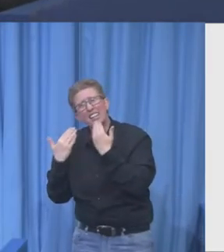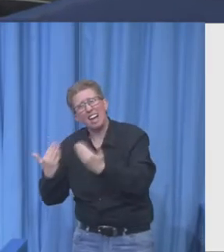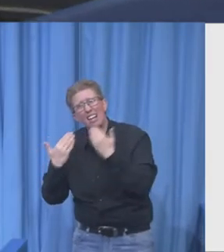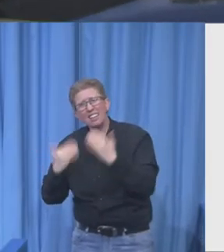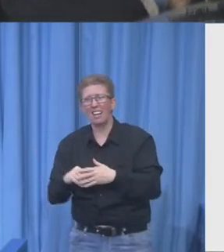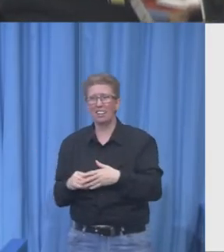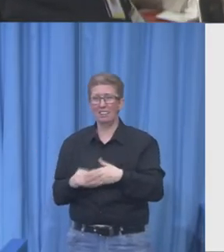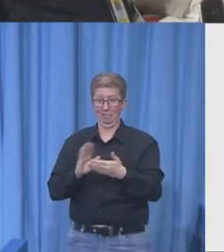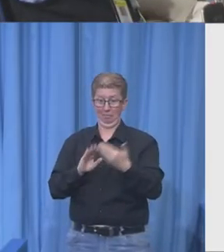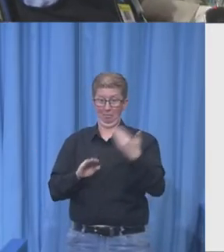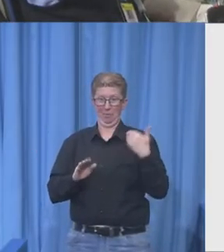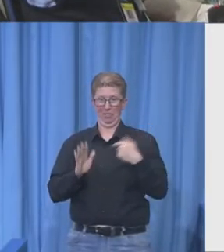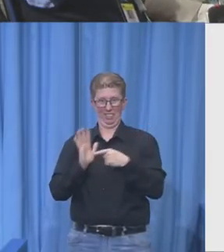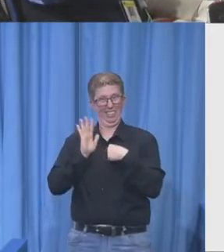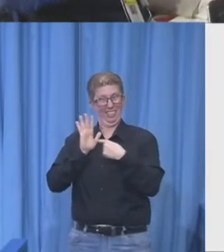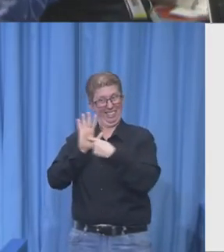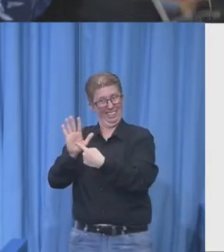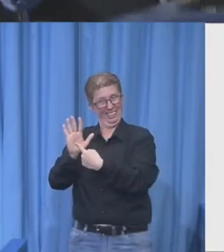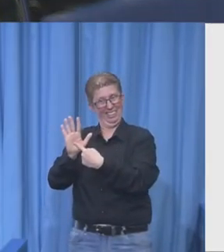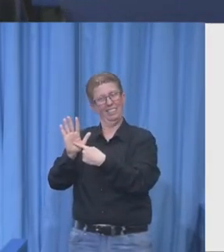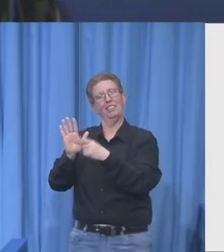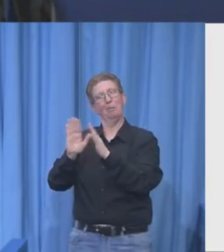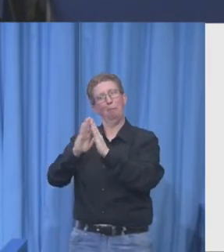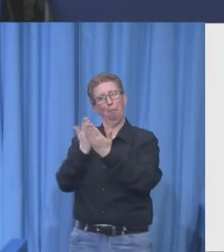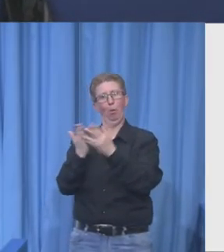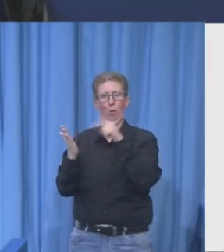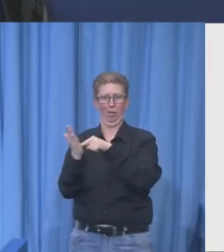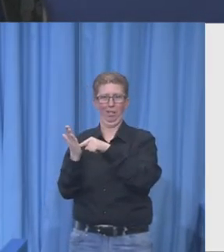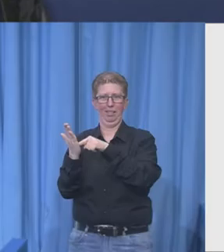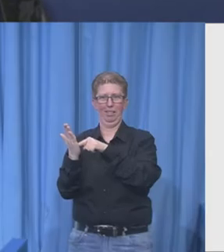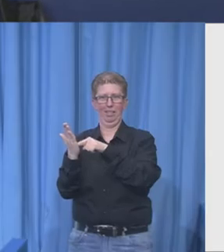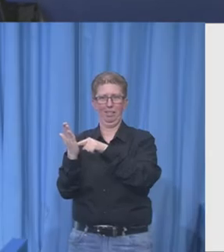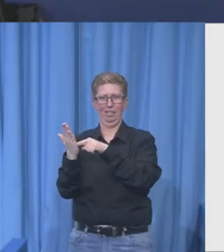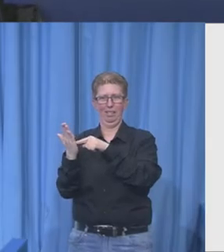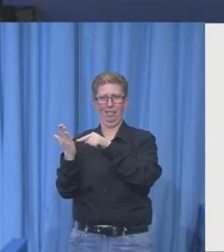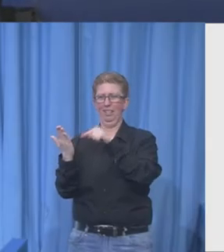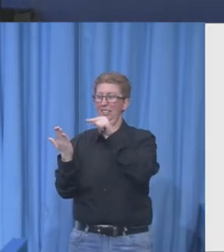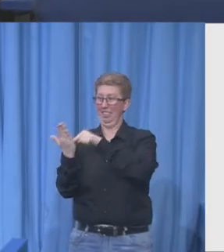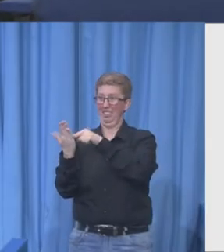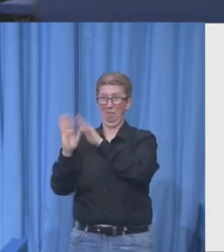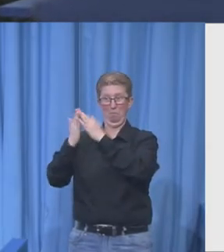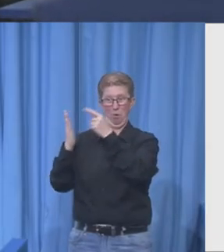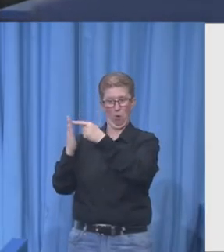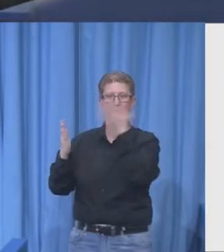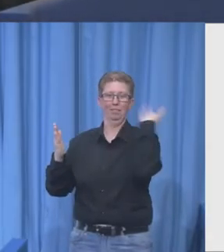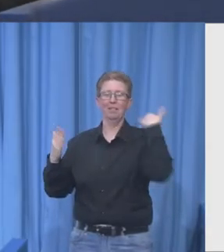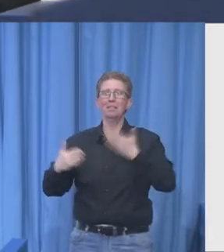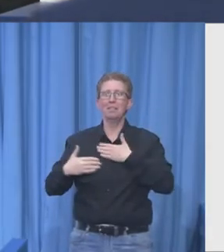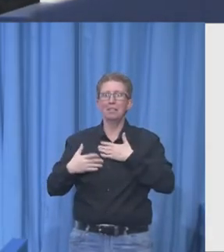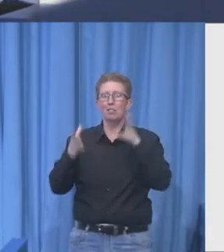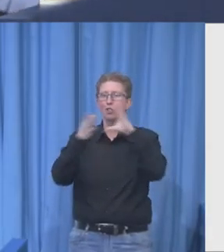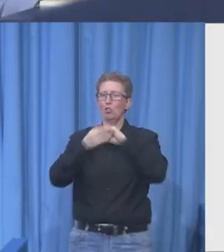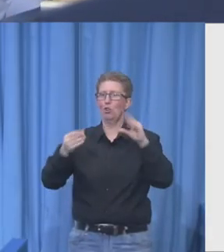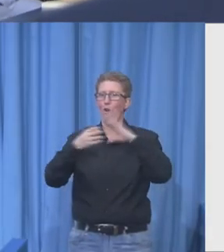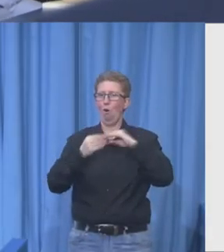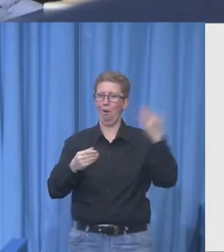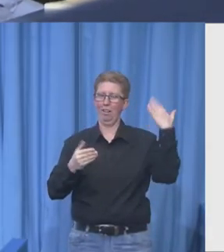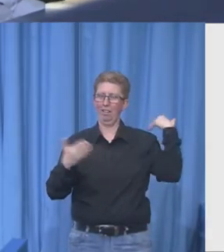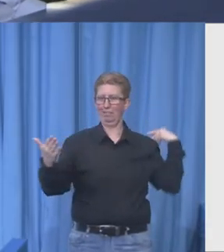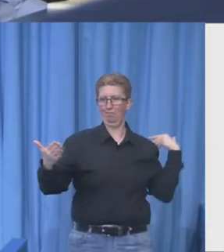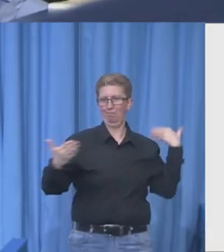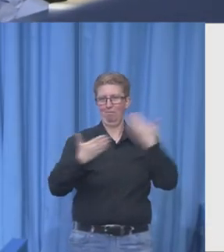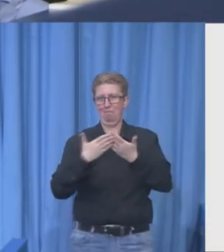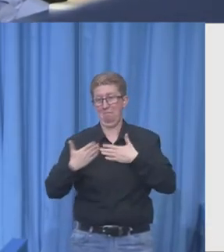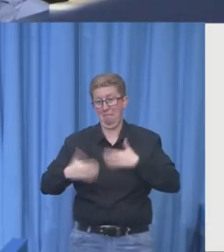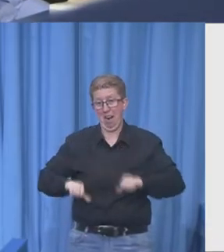have written in German about my life. Is the title for it can be